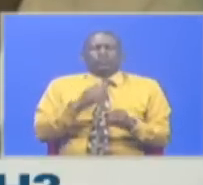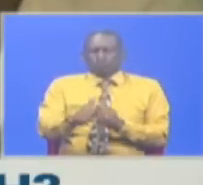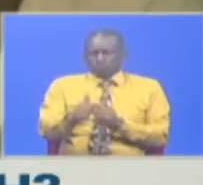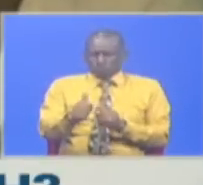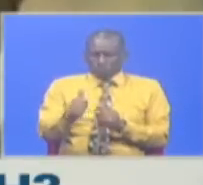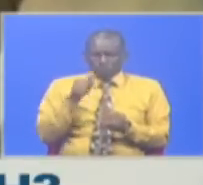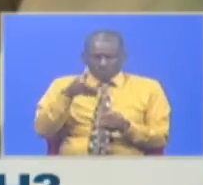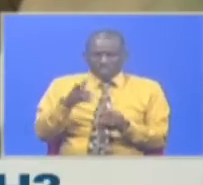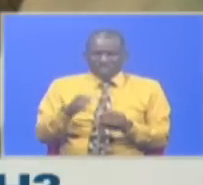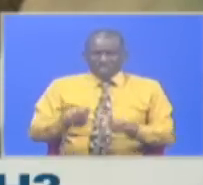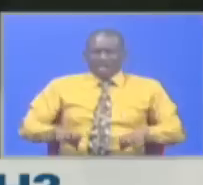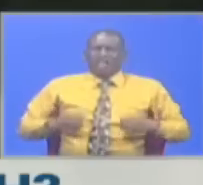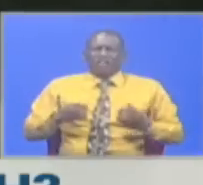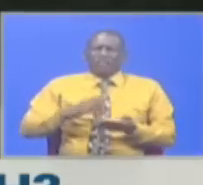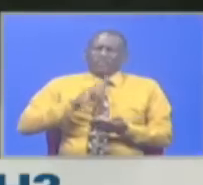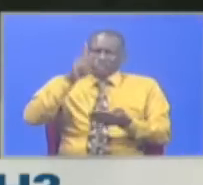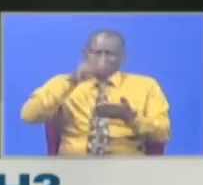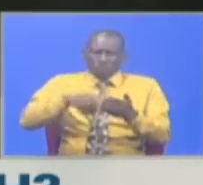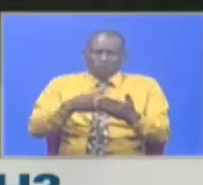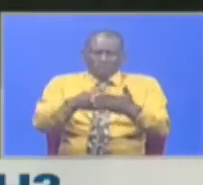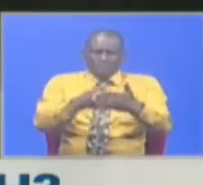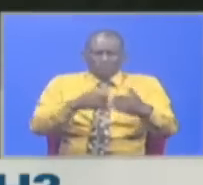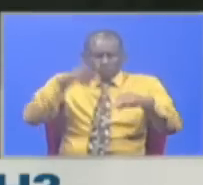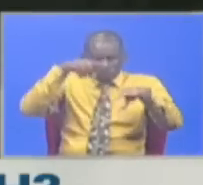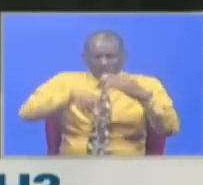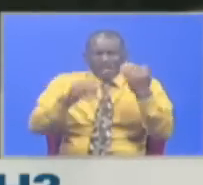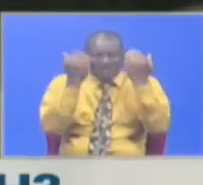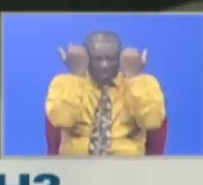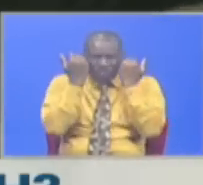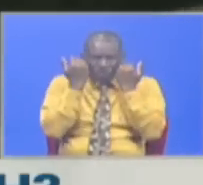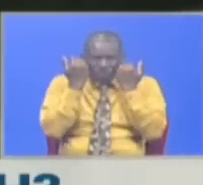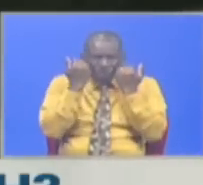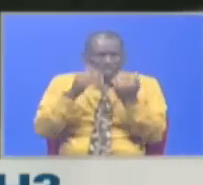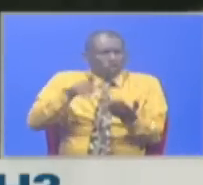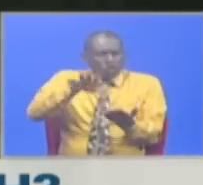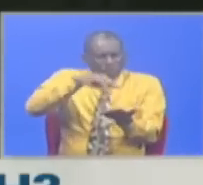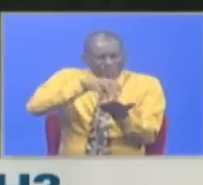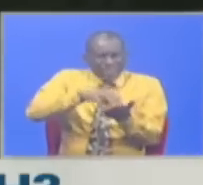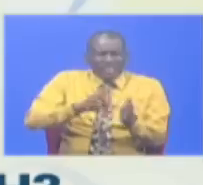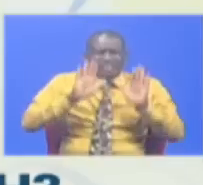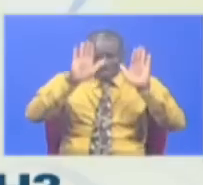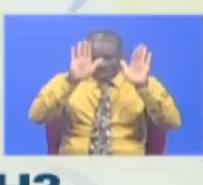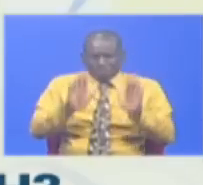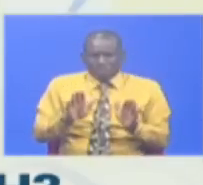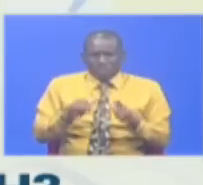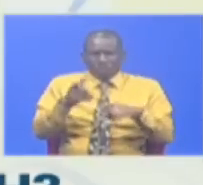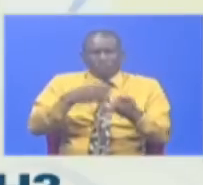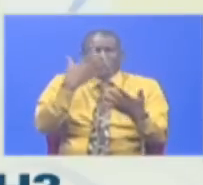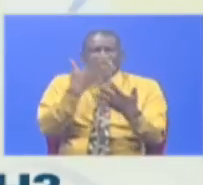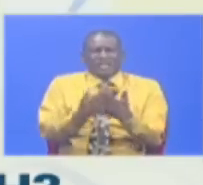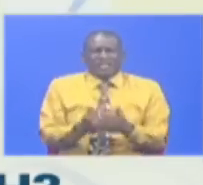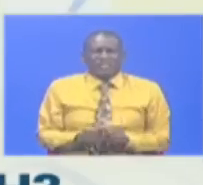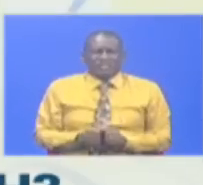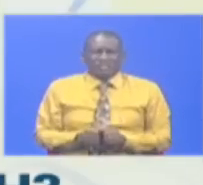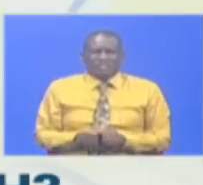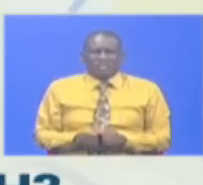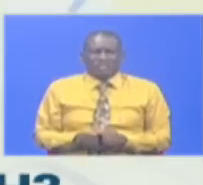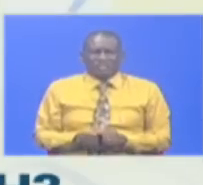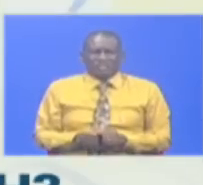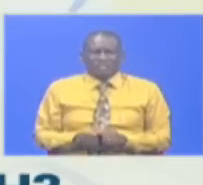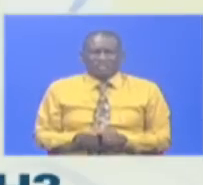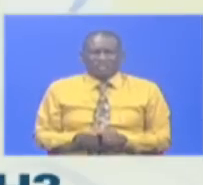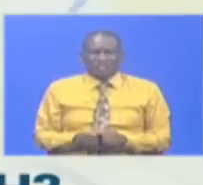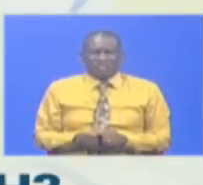life has taught us that even before you get to court, status matters right from arrest. You hear they're in a posh,